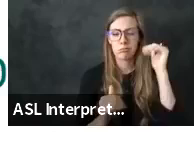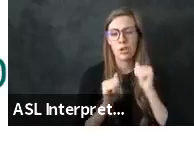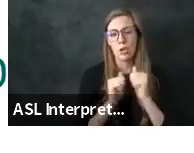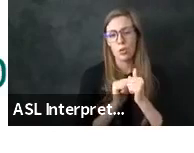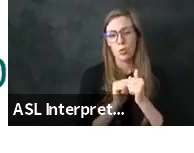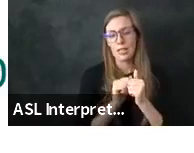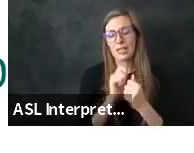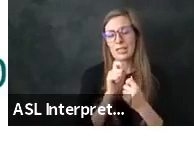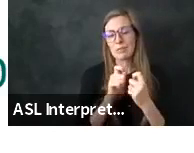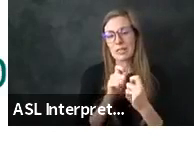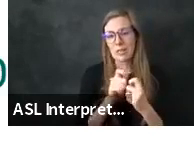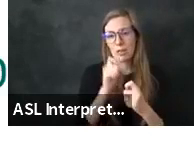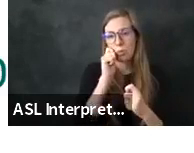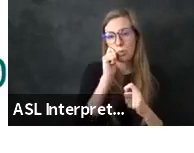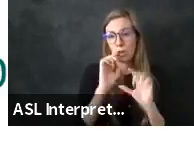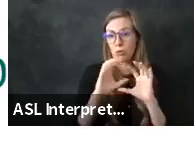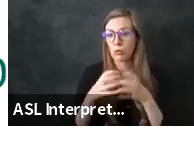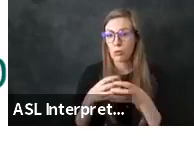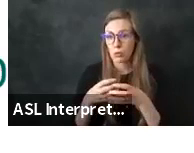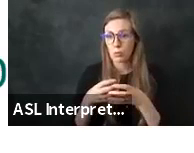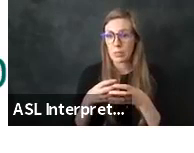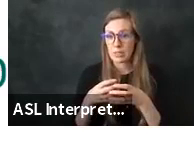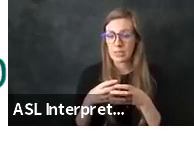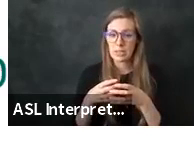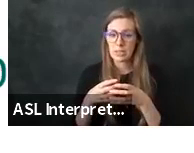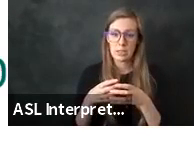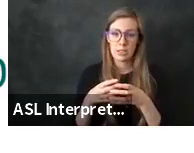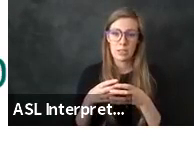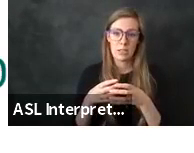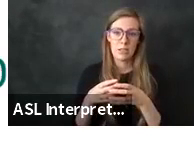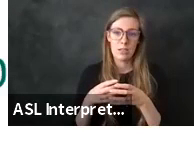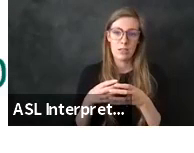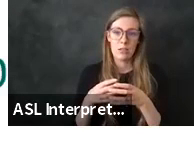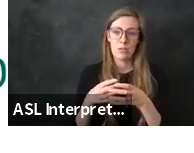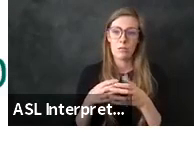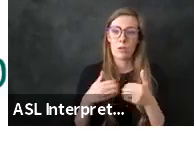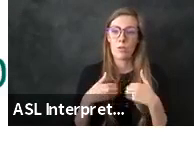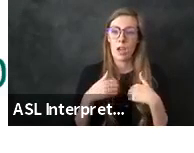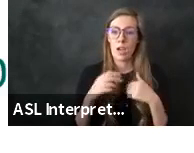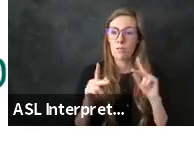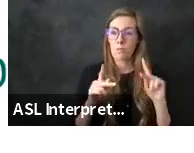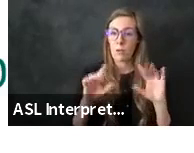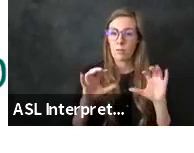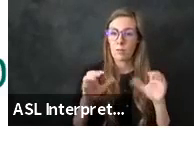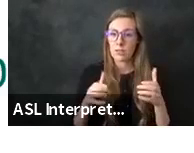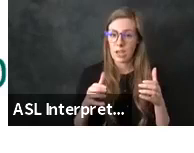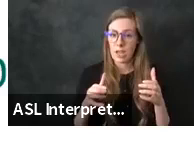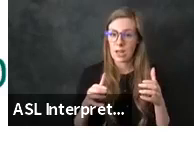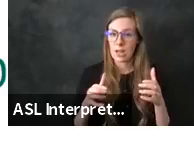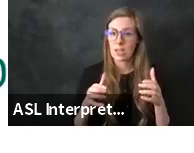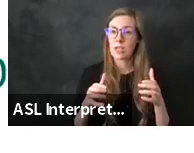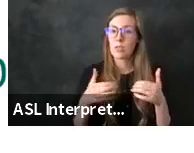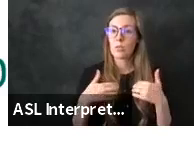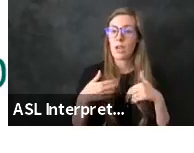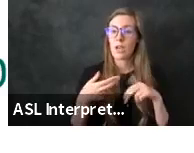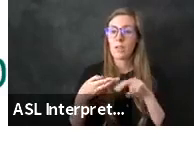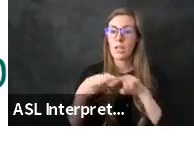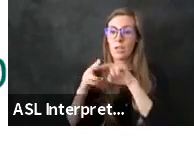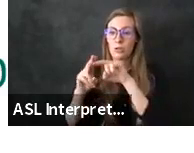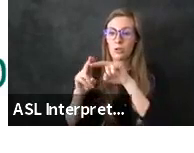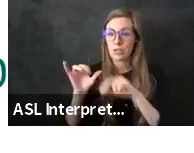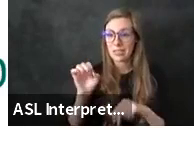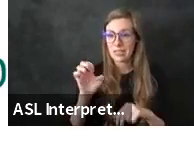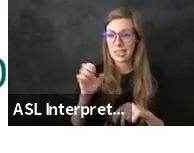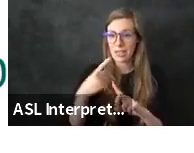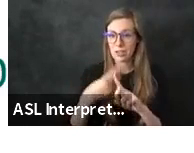racial ethnic groups. So when you take population size into account, we see increased case rates